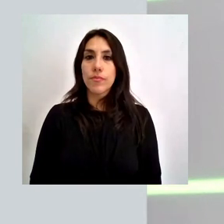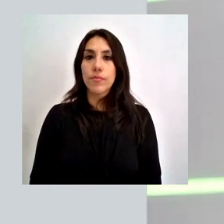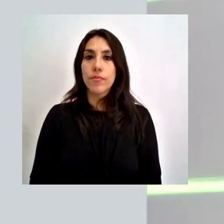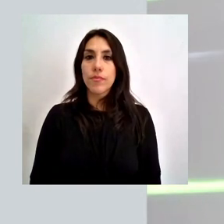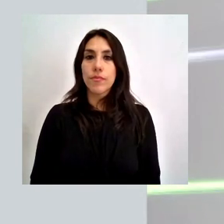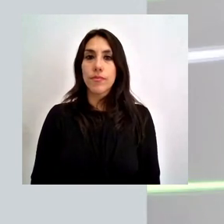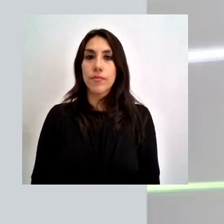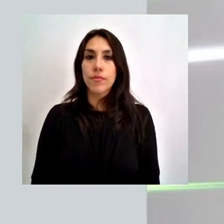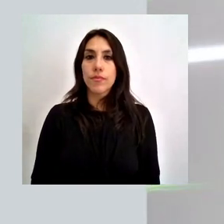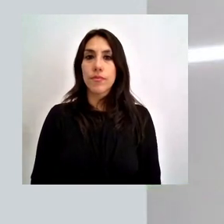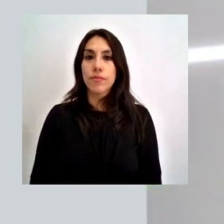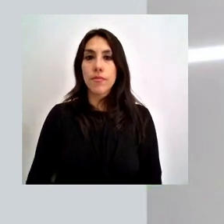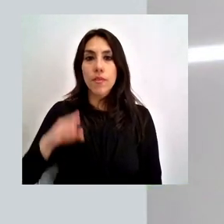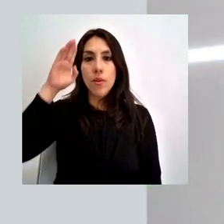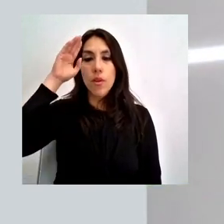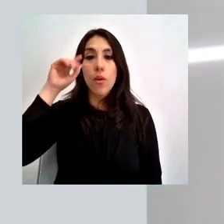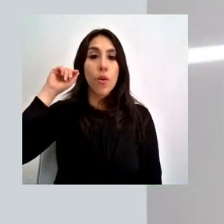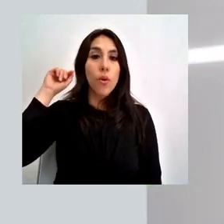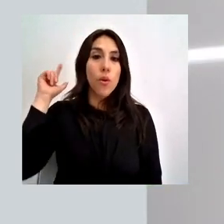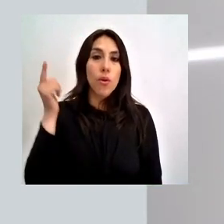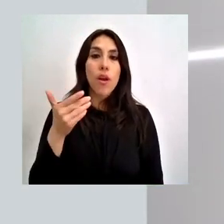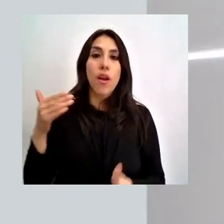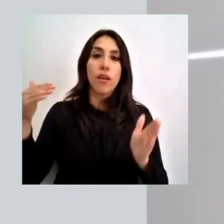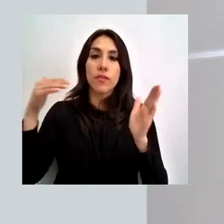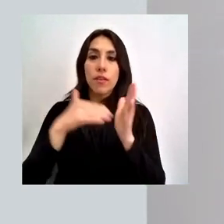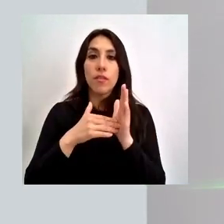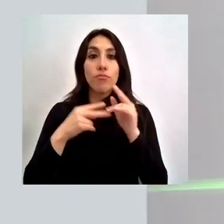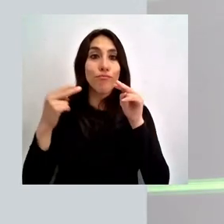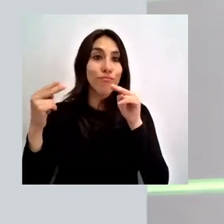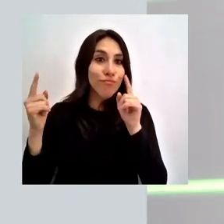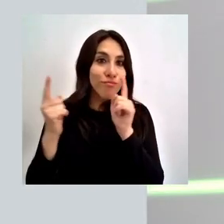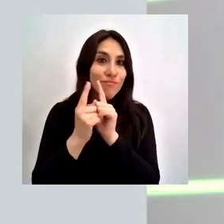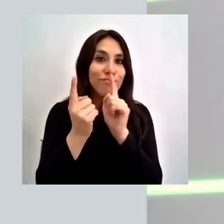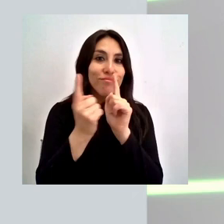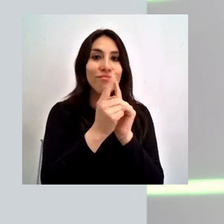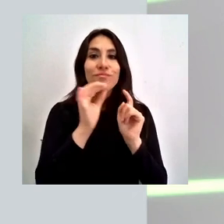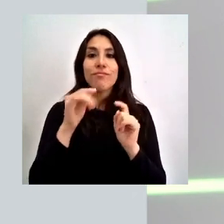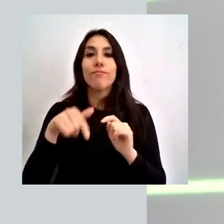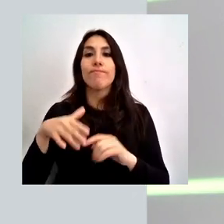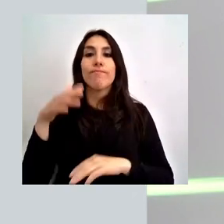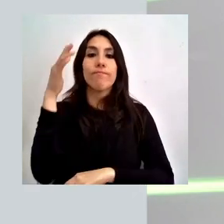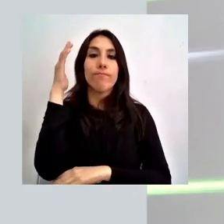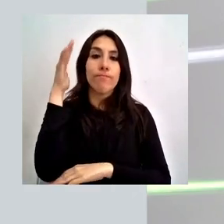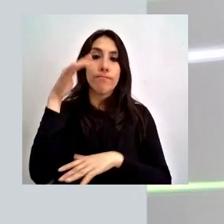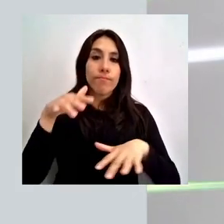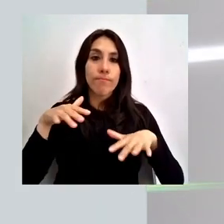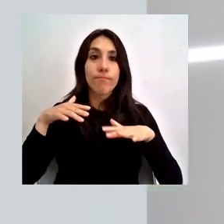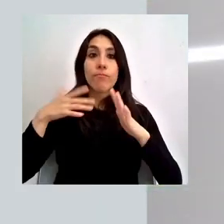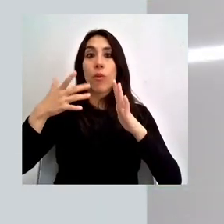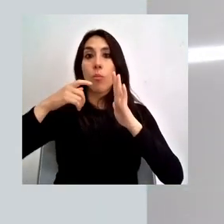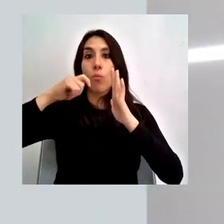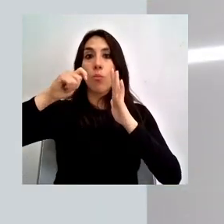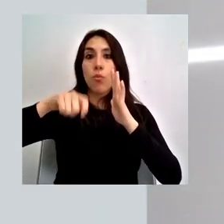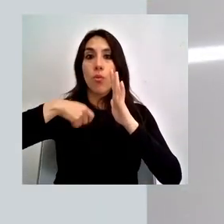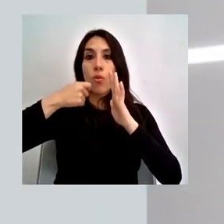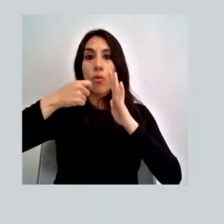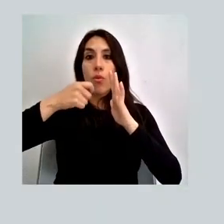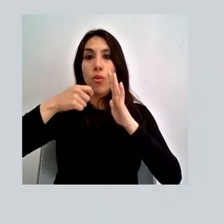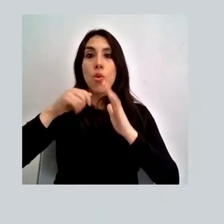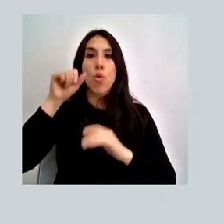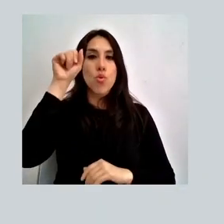you. Hola a todos, nuevamente nos encontramos. Hello everyone, we meet again at our 2021 Zero Priority Conference for Latin America